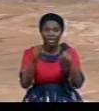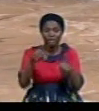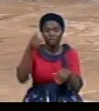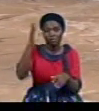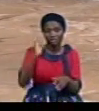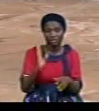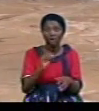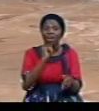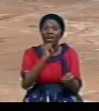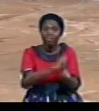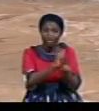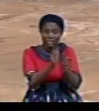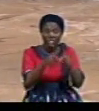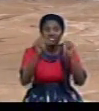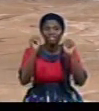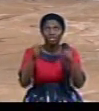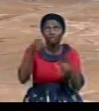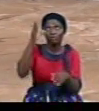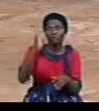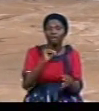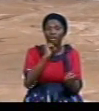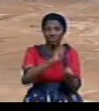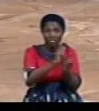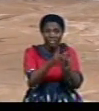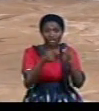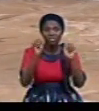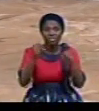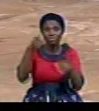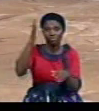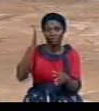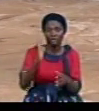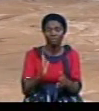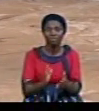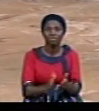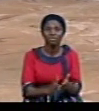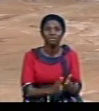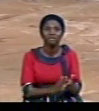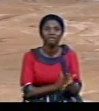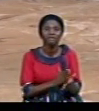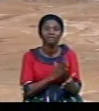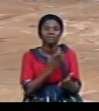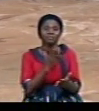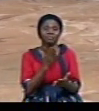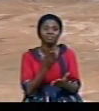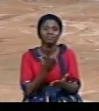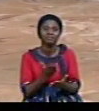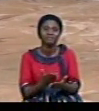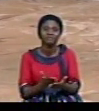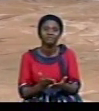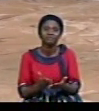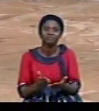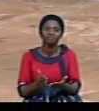unchangeable God unchangeable God unchangeable God